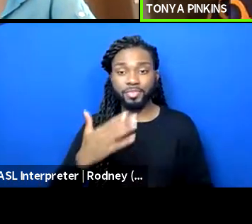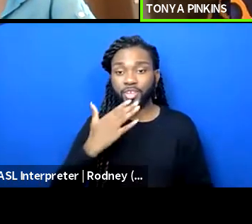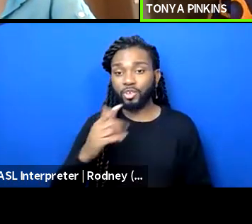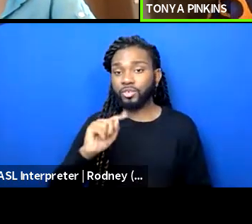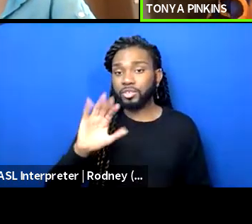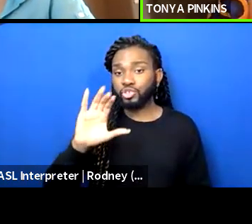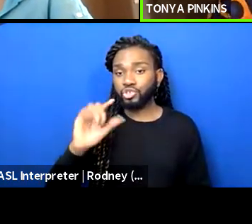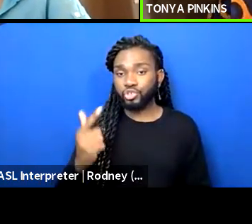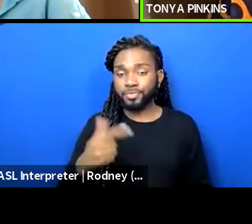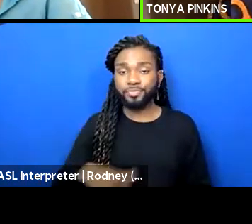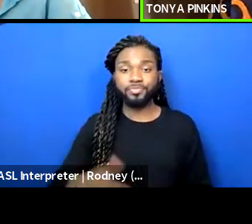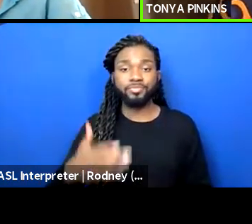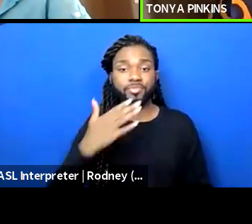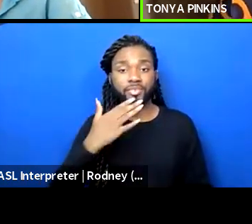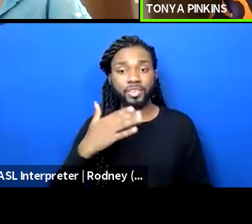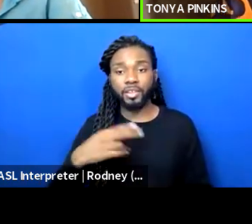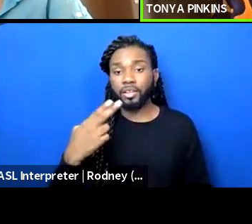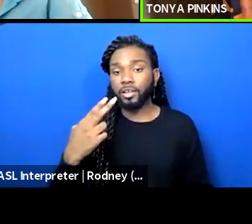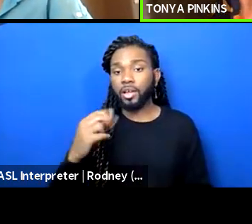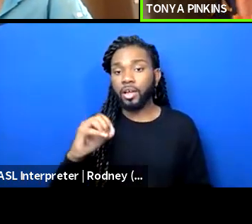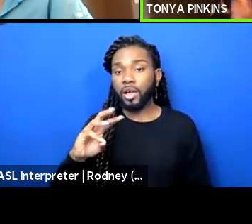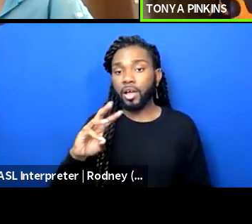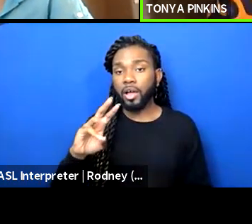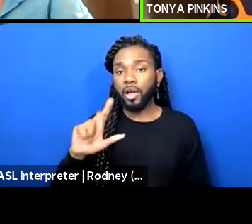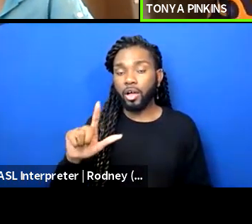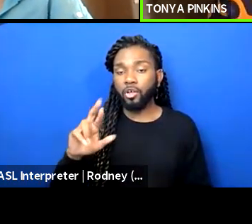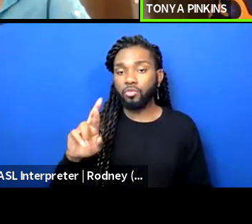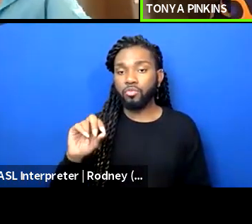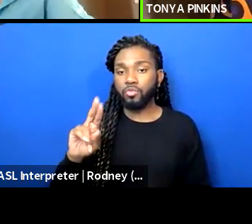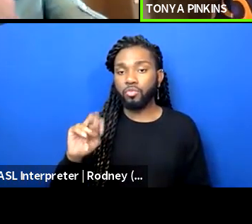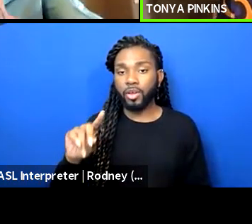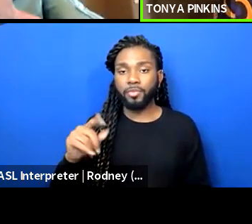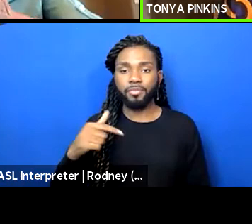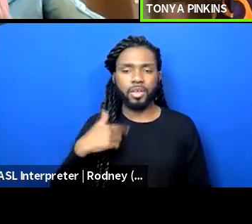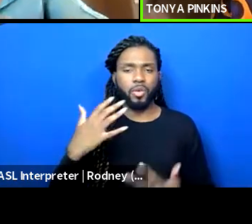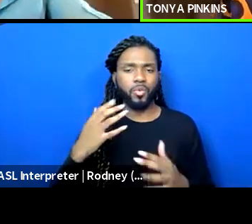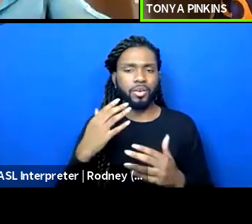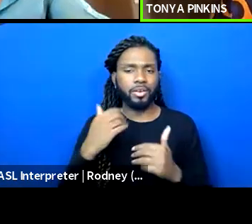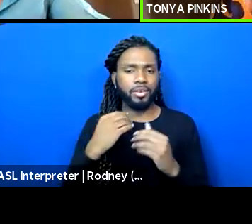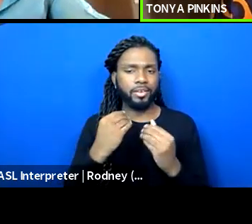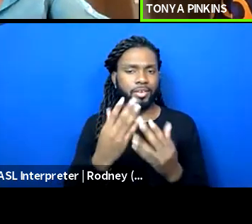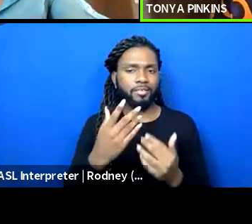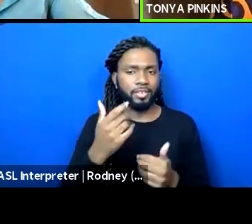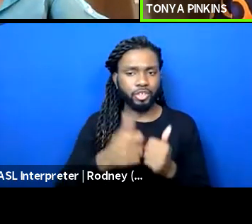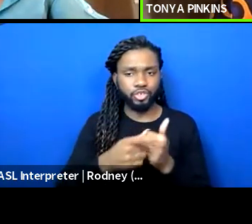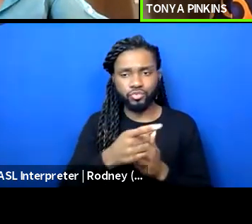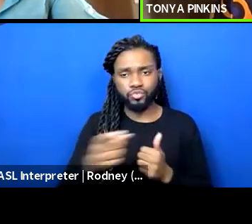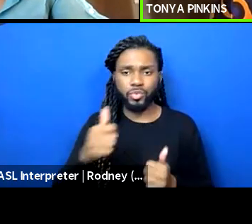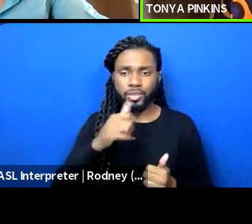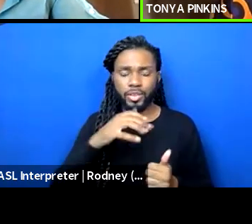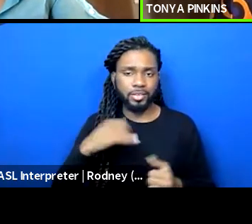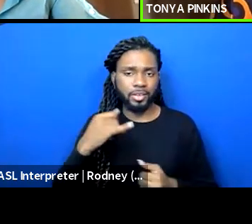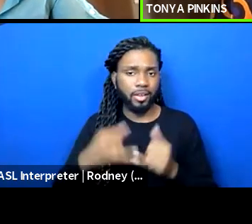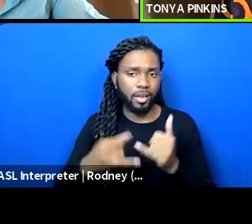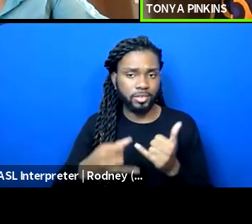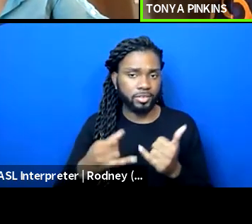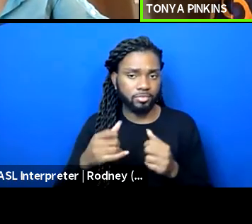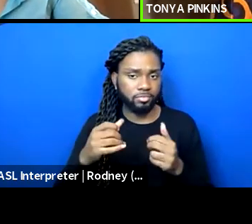TCG. Thank you to HowlRound. I want to give each of you ladies the last word.